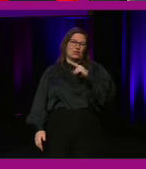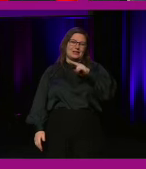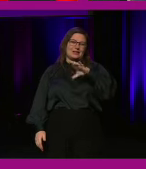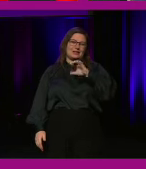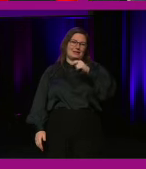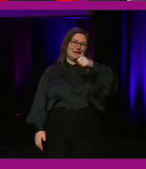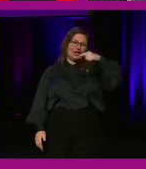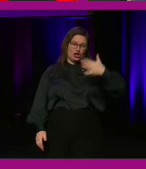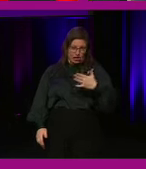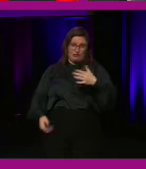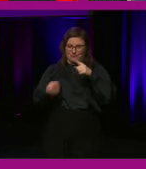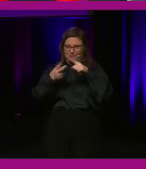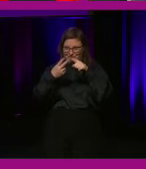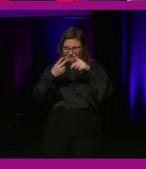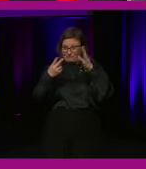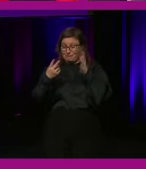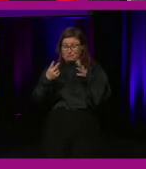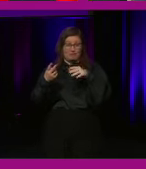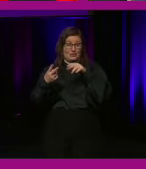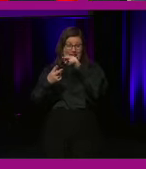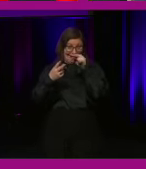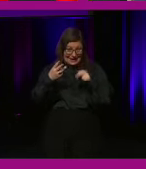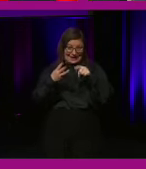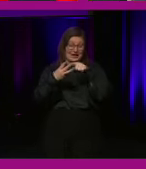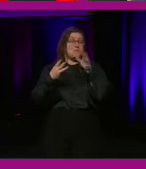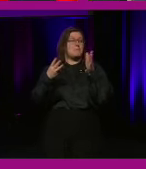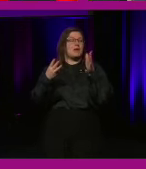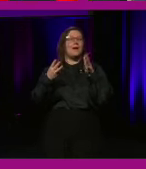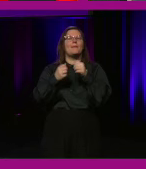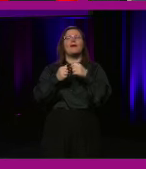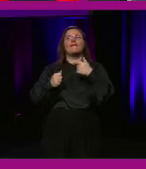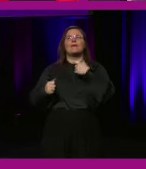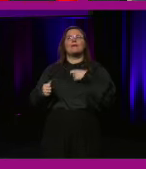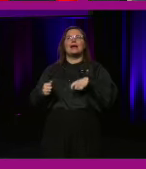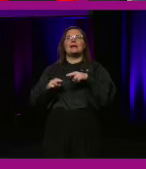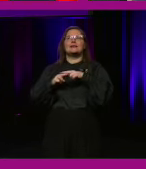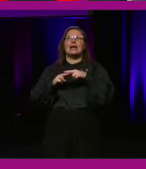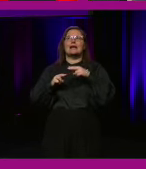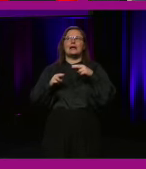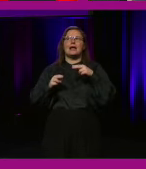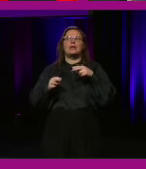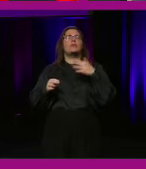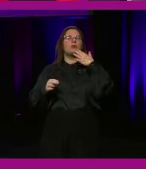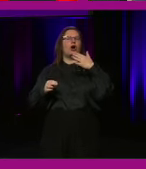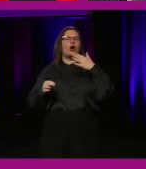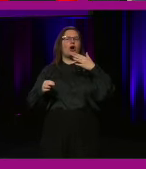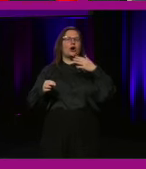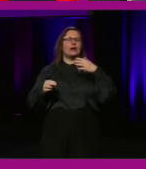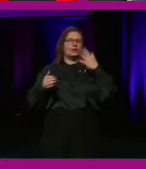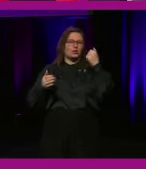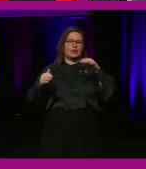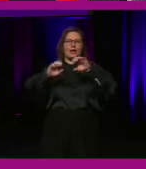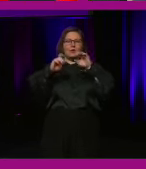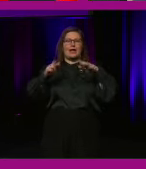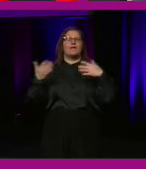but I think to me it's helpful at least to distinguish between what is a prerequisite